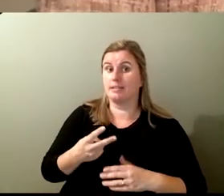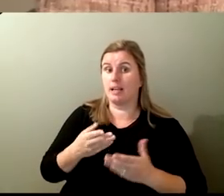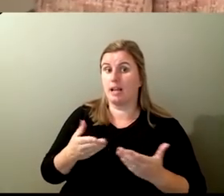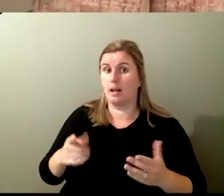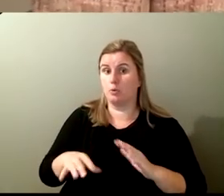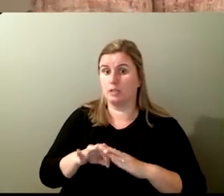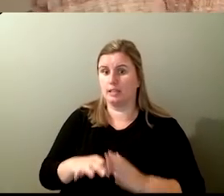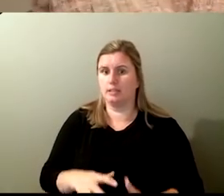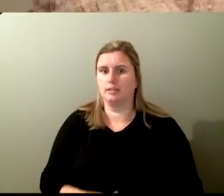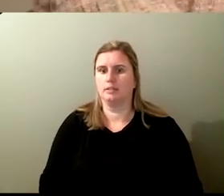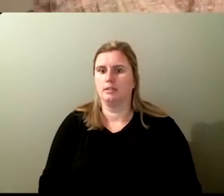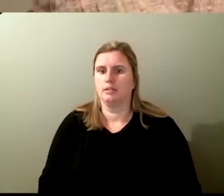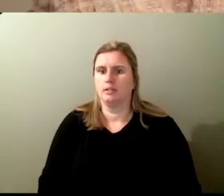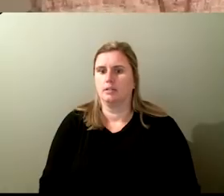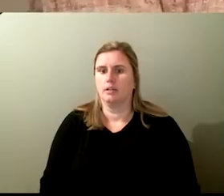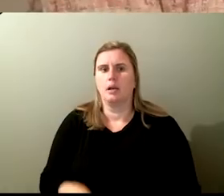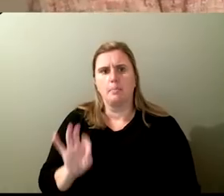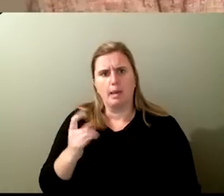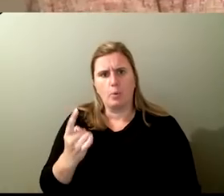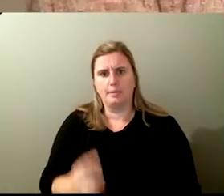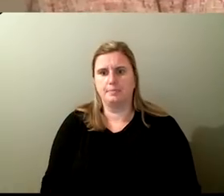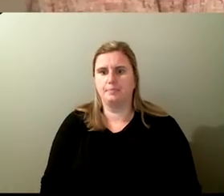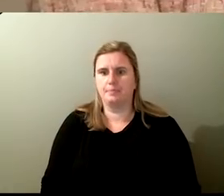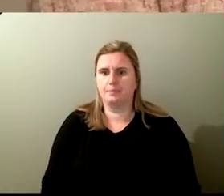select. Pick one.